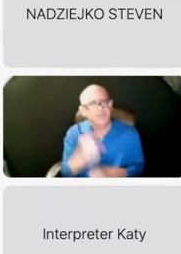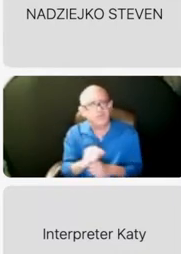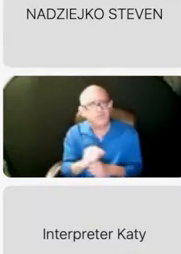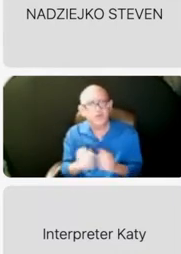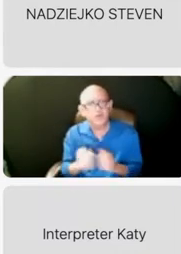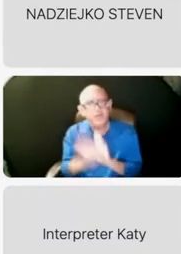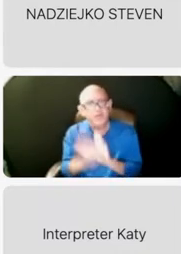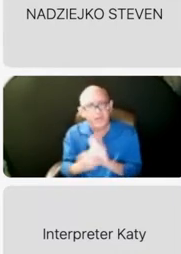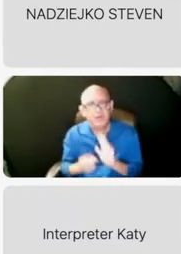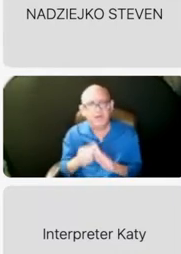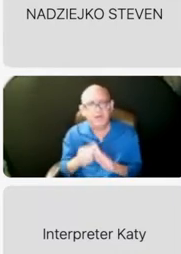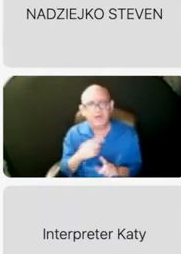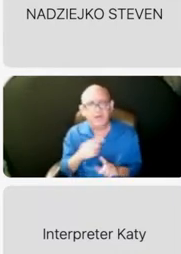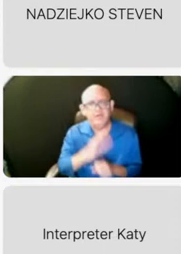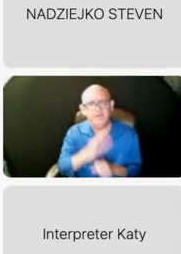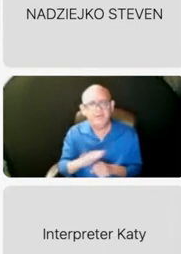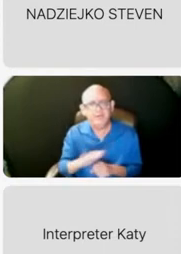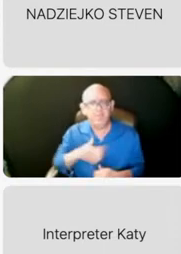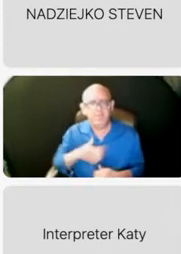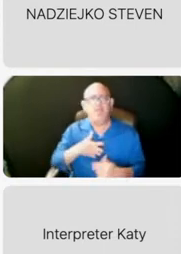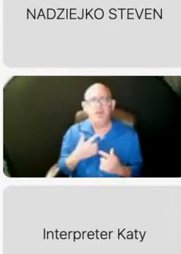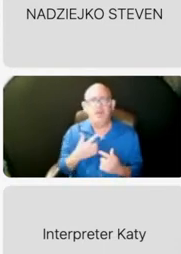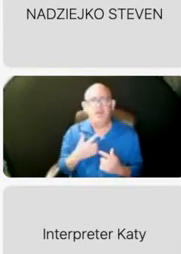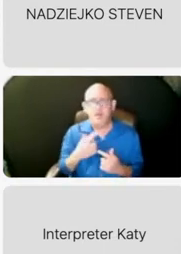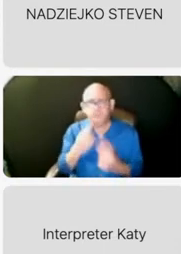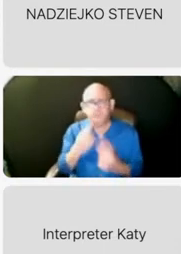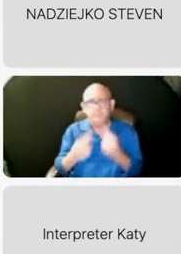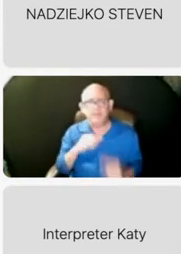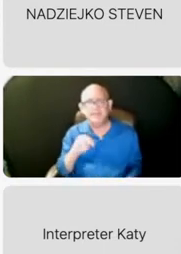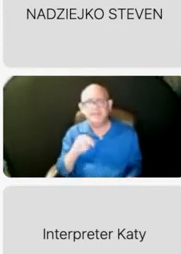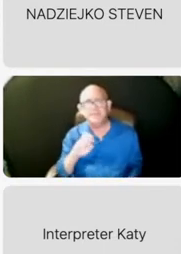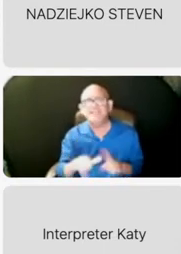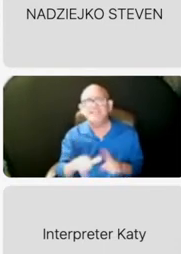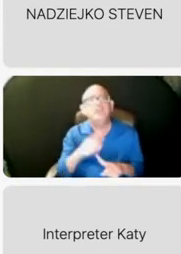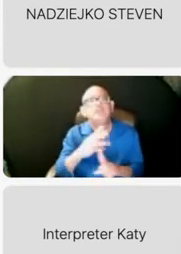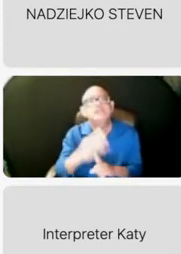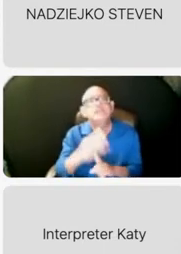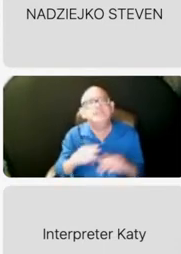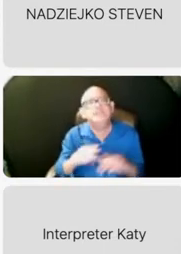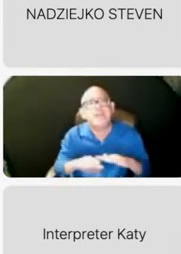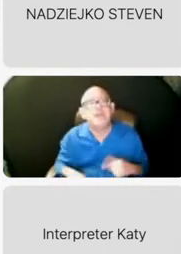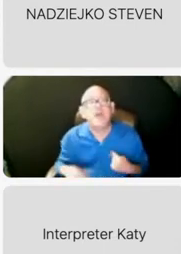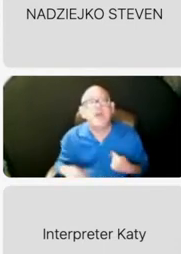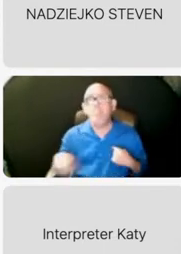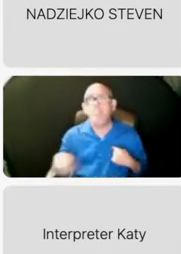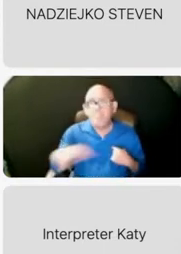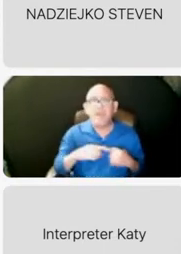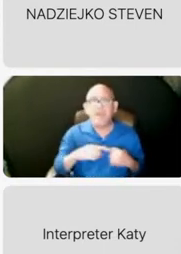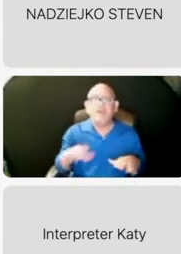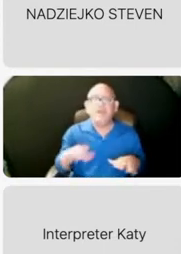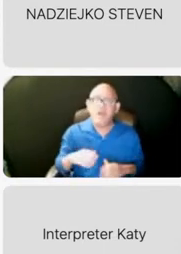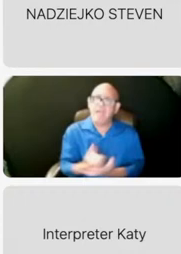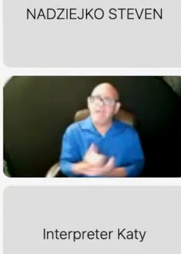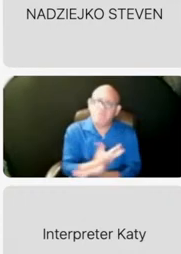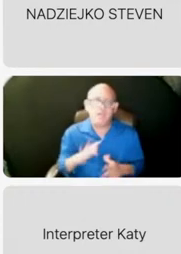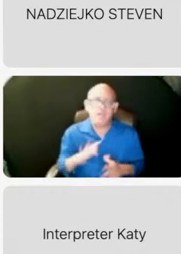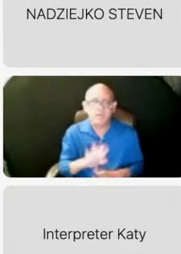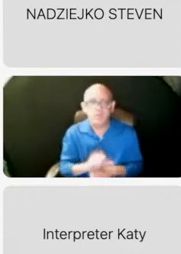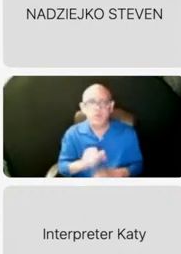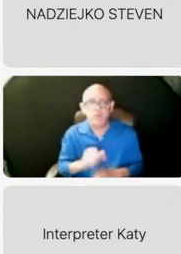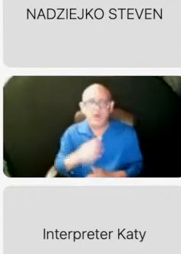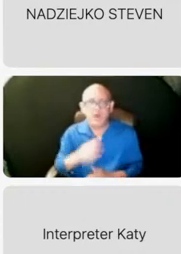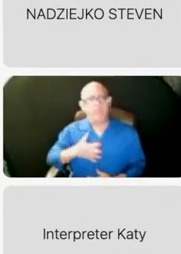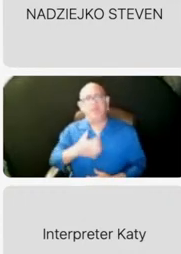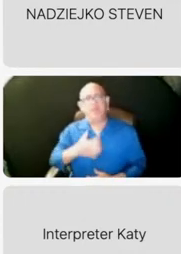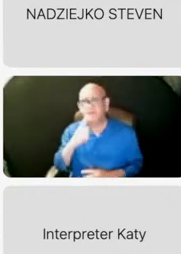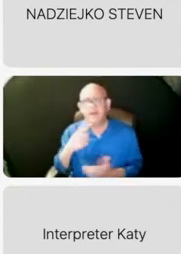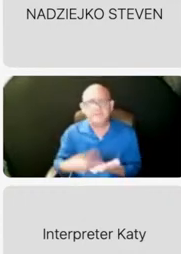just just because you guys are messy but that was six months or less these people have given you their employment time i'm disgusted i don't get a chance to talk about the fire safety i'll do